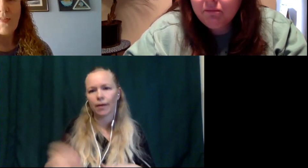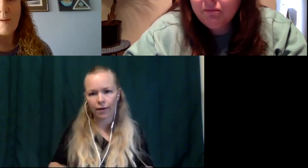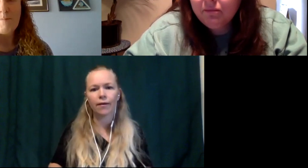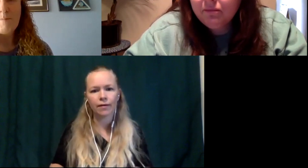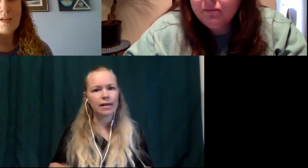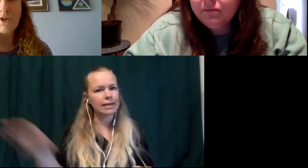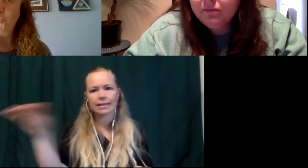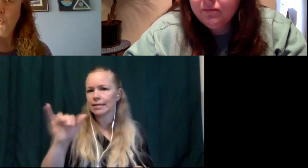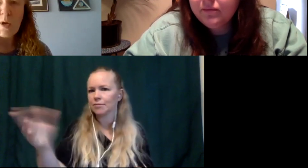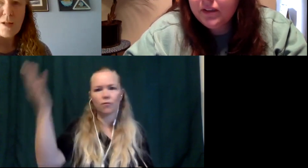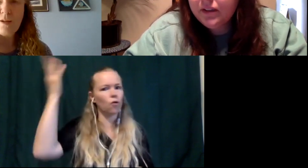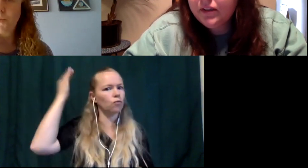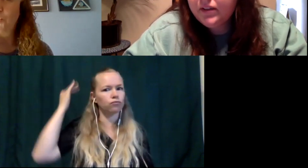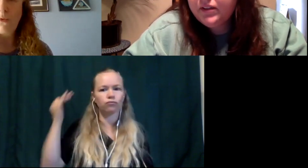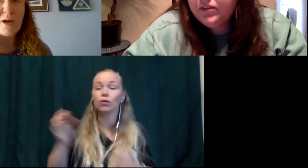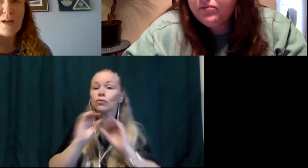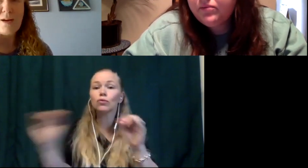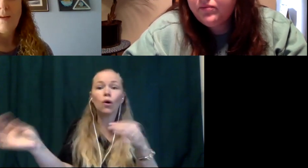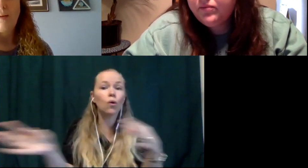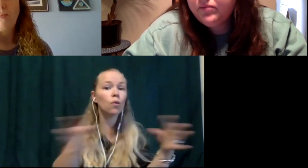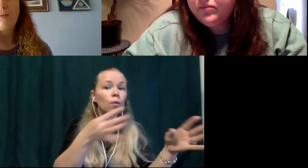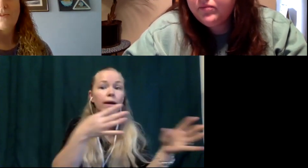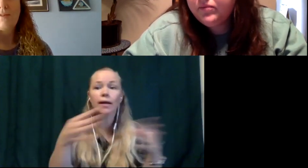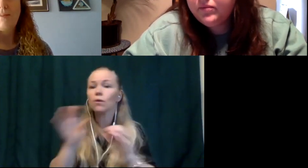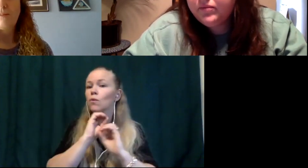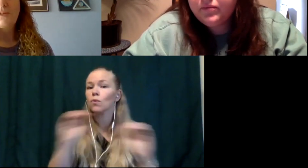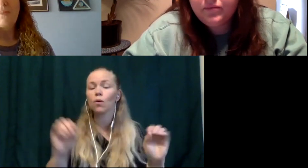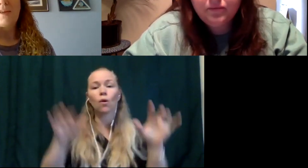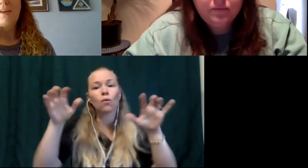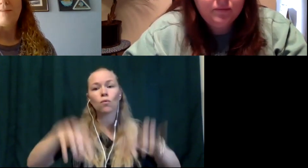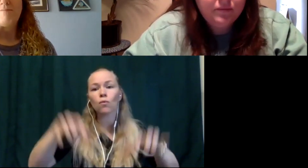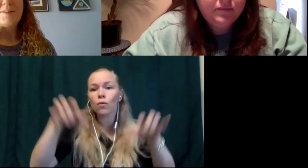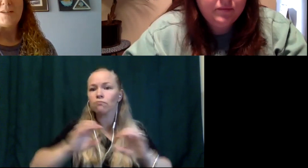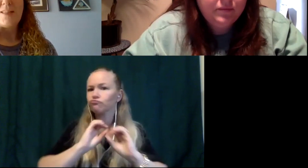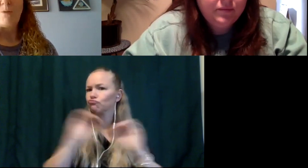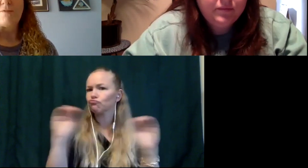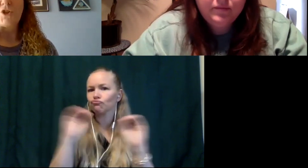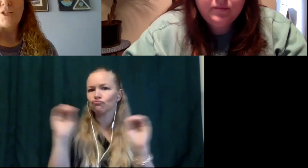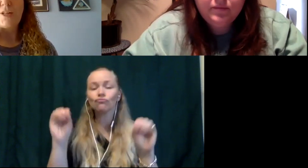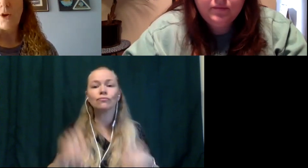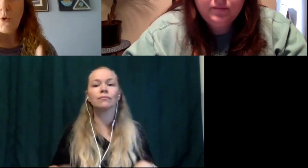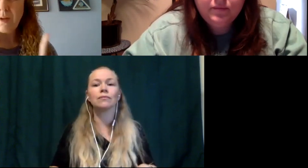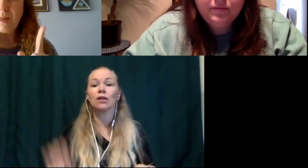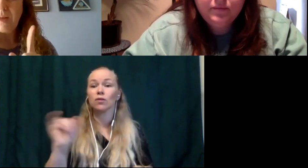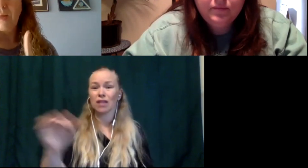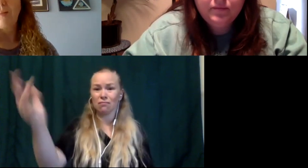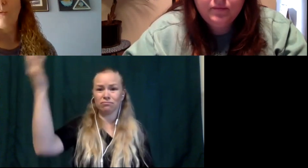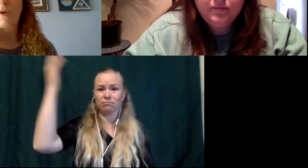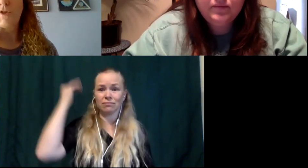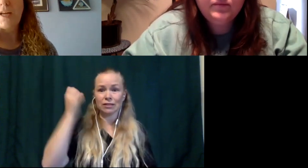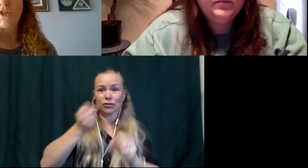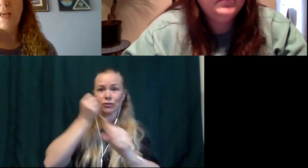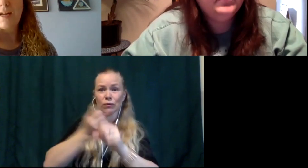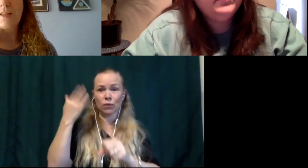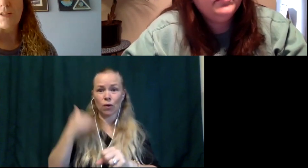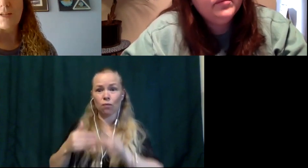left them, because there's no wind, there's no rain, there's nothing that would have changed that. The only thing that would